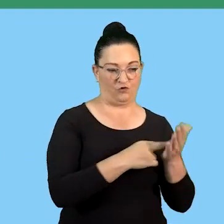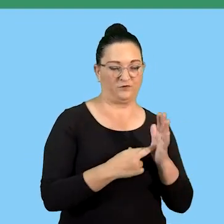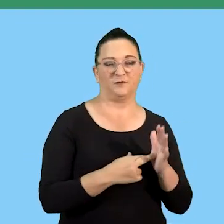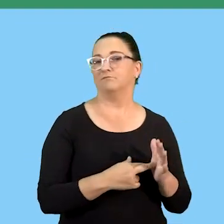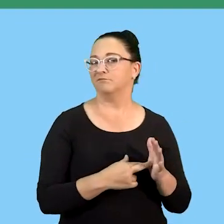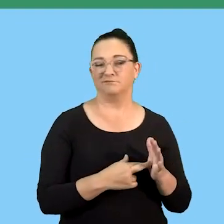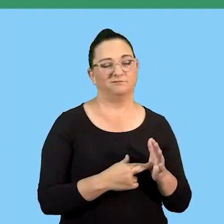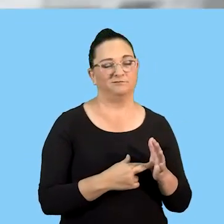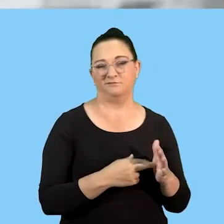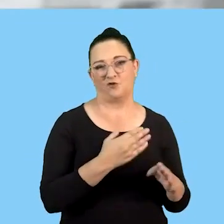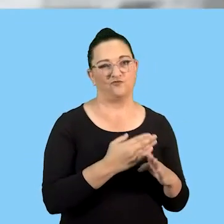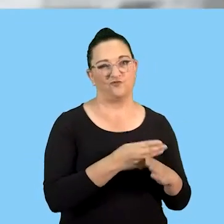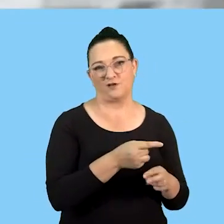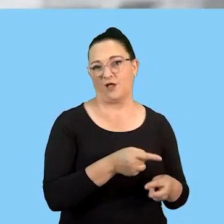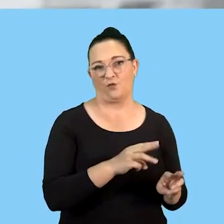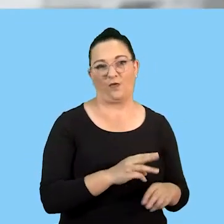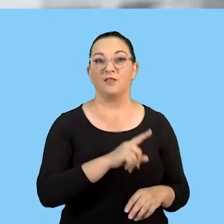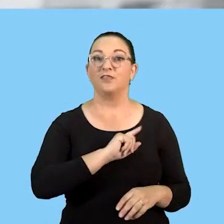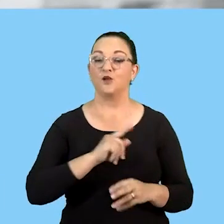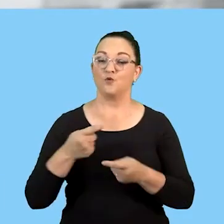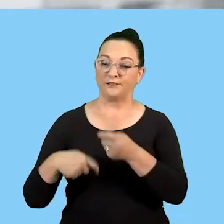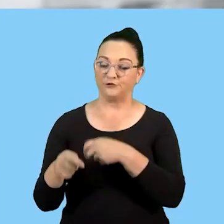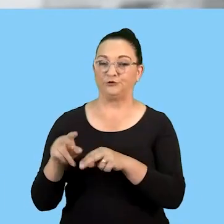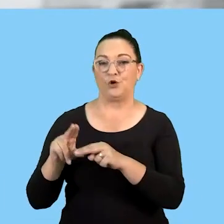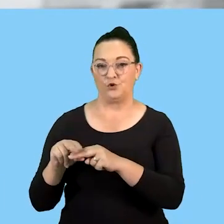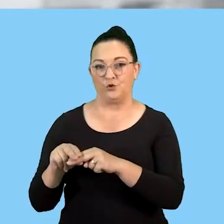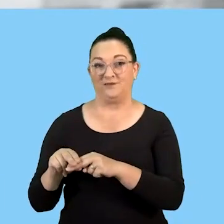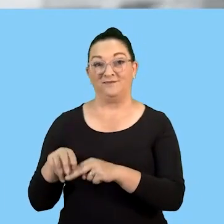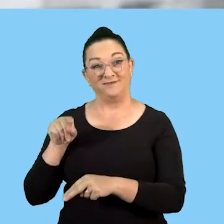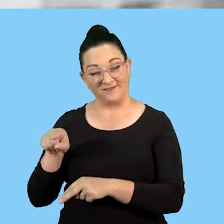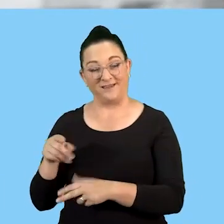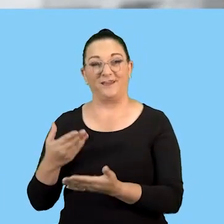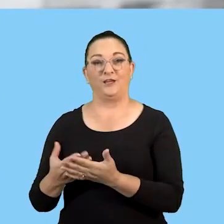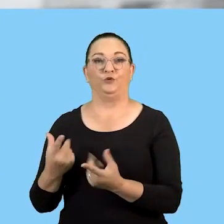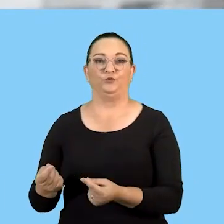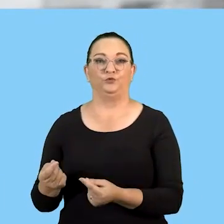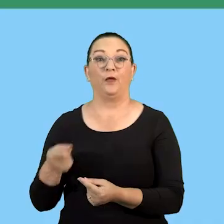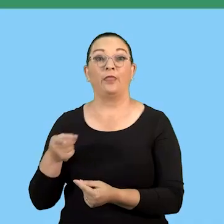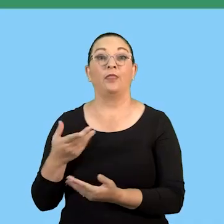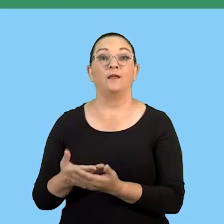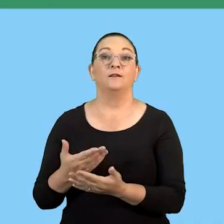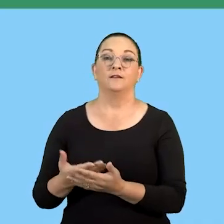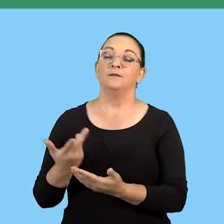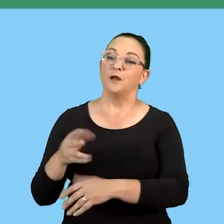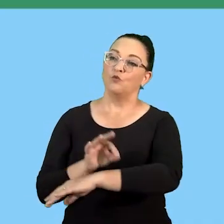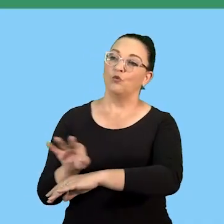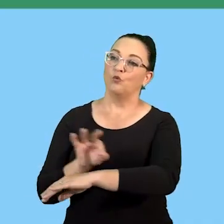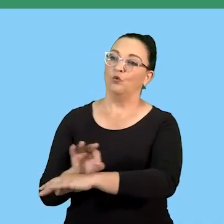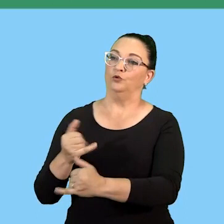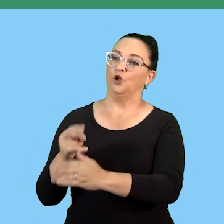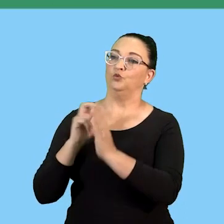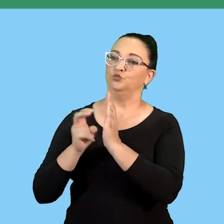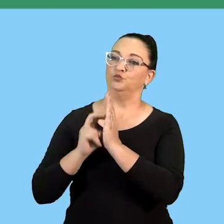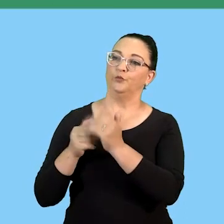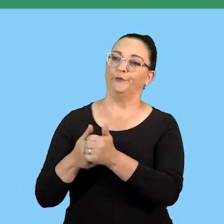It doesn't work like that. So that is an issue for who? For the trade union. Right, a trade union can organize a strike under